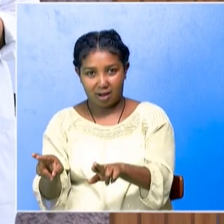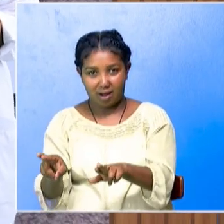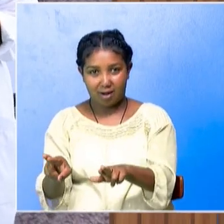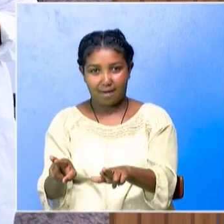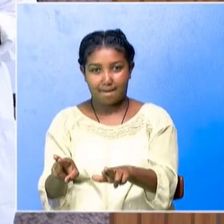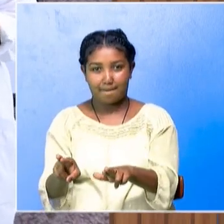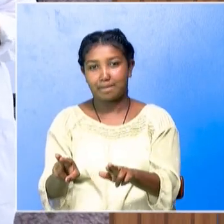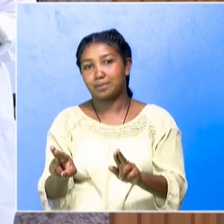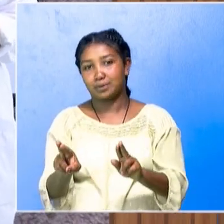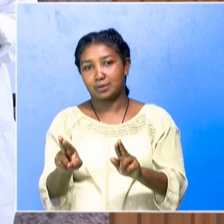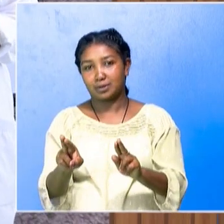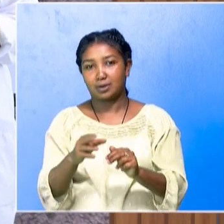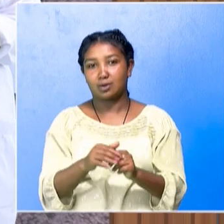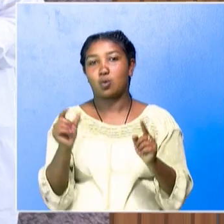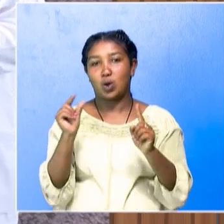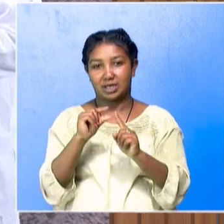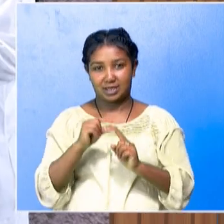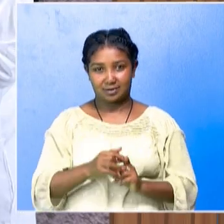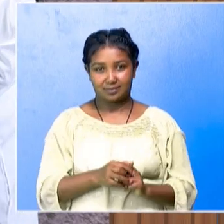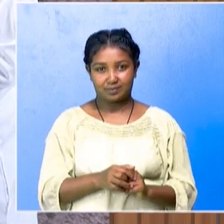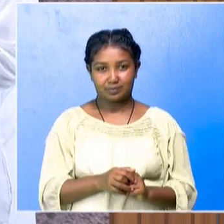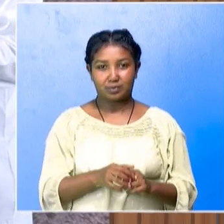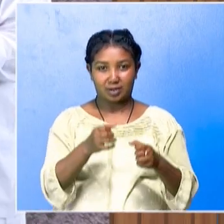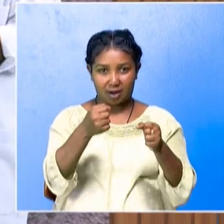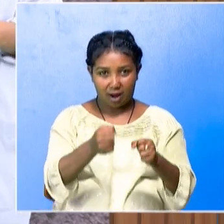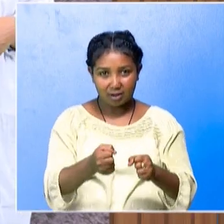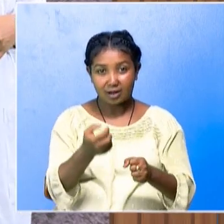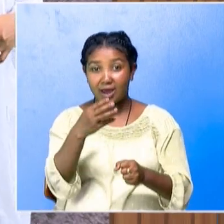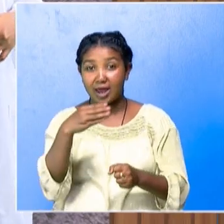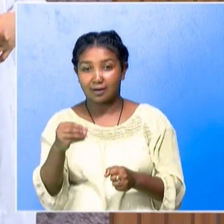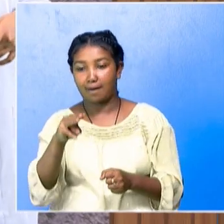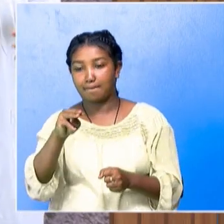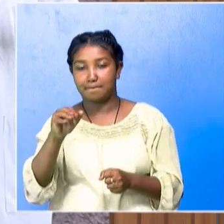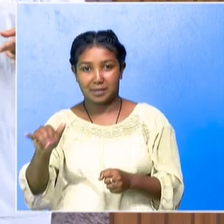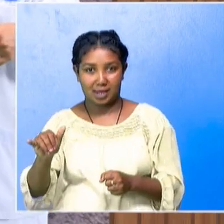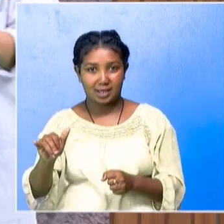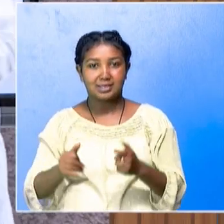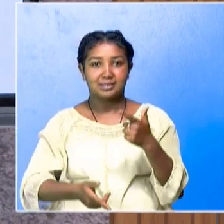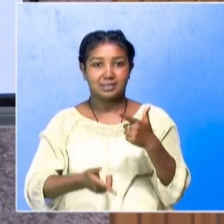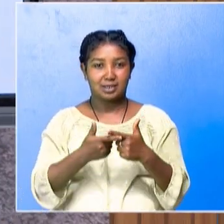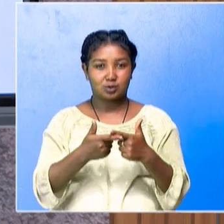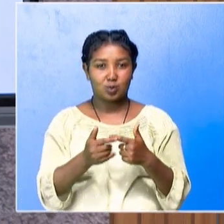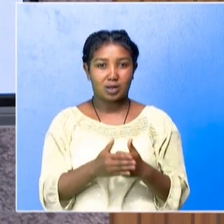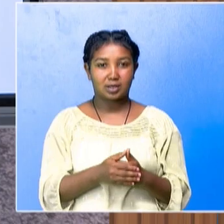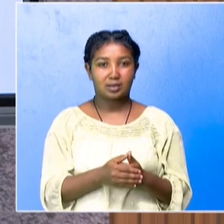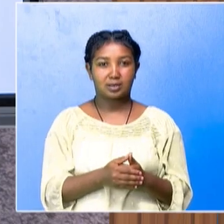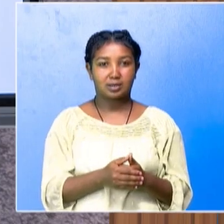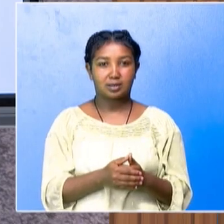a polite word. Can and may. The next one, we